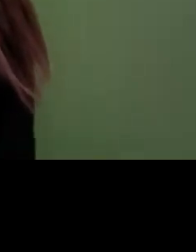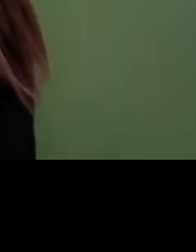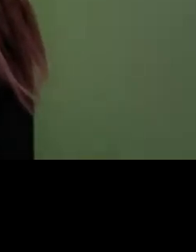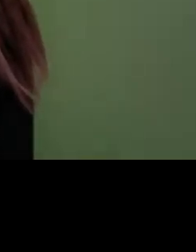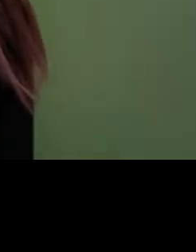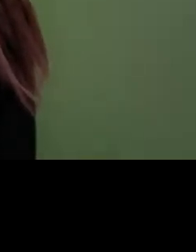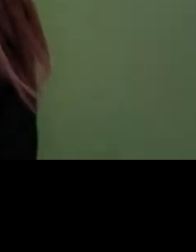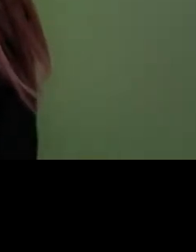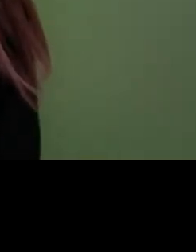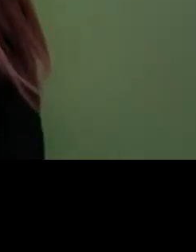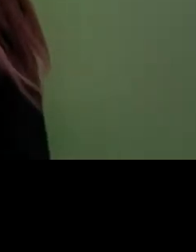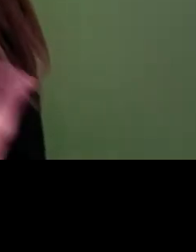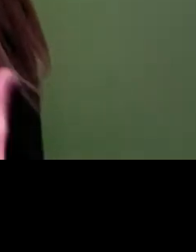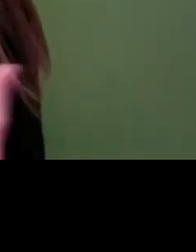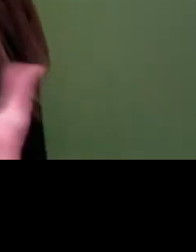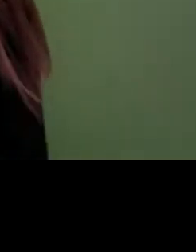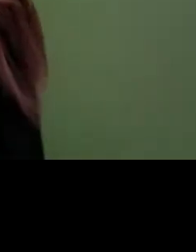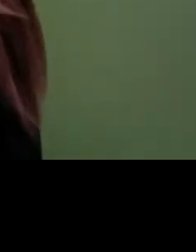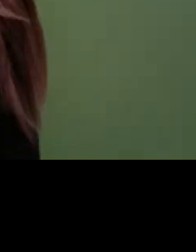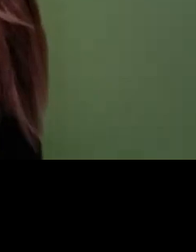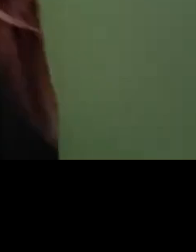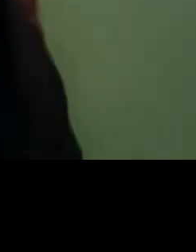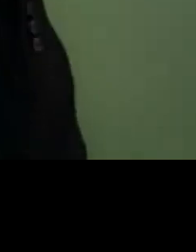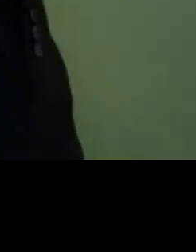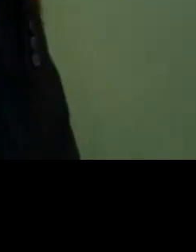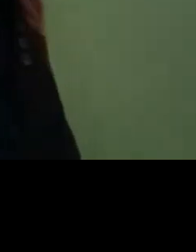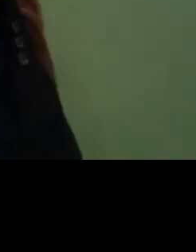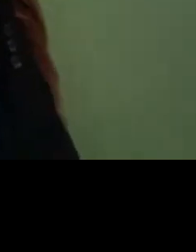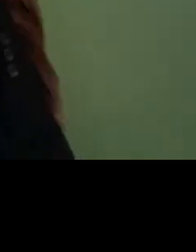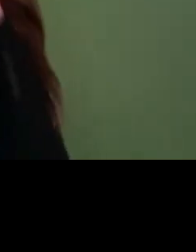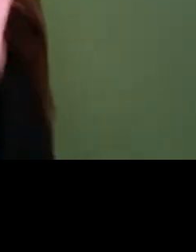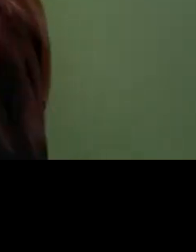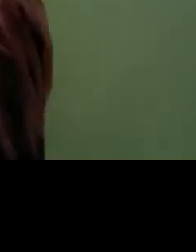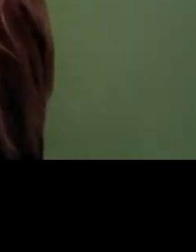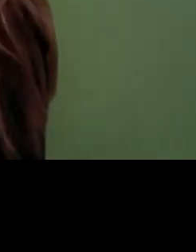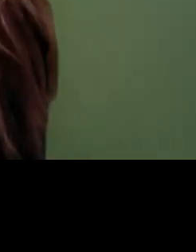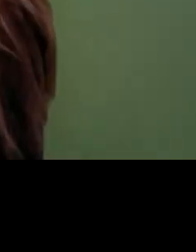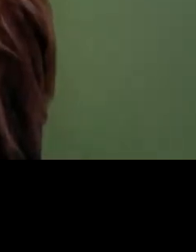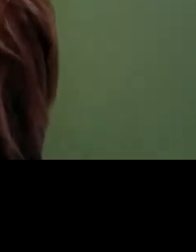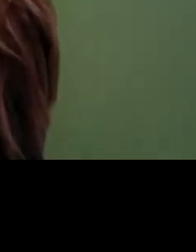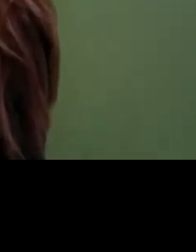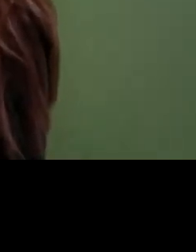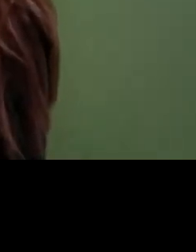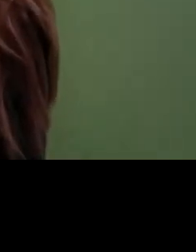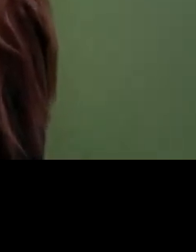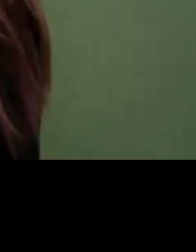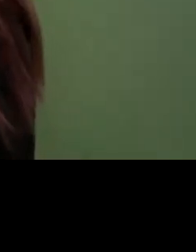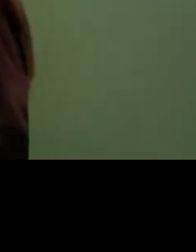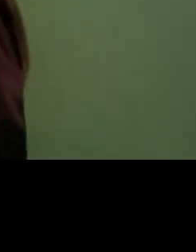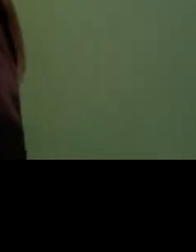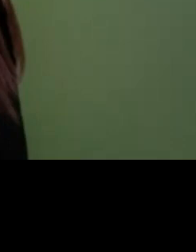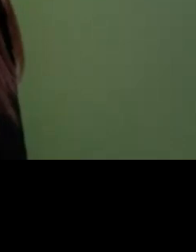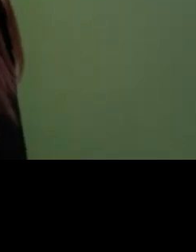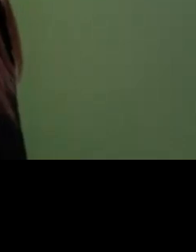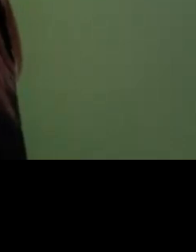lot of information you presented, so if I missed it, I apologize. But how would you say the stress, just